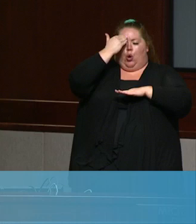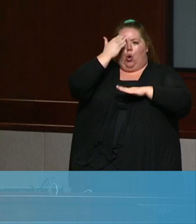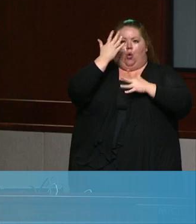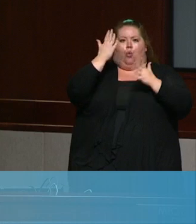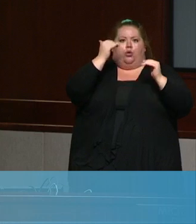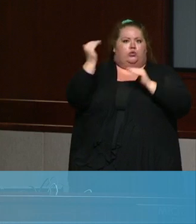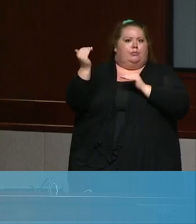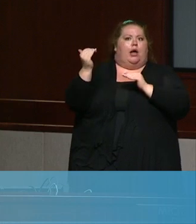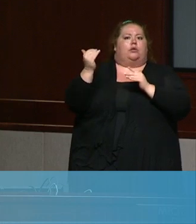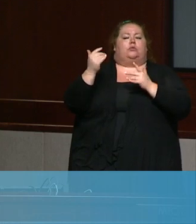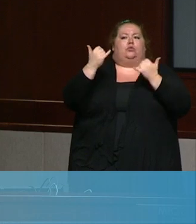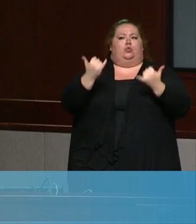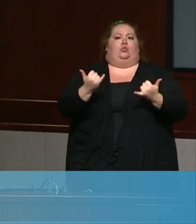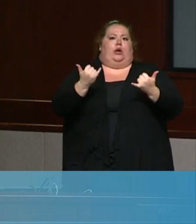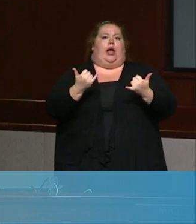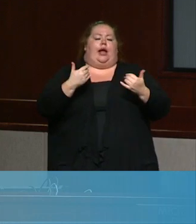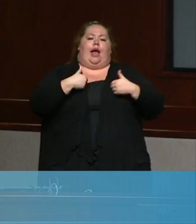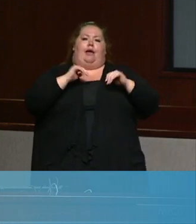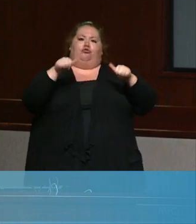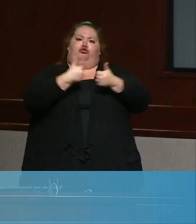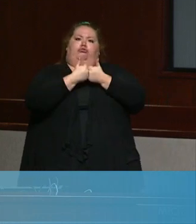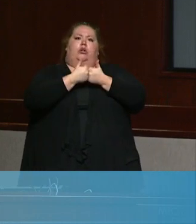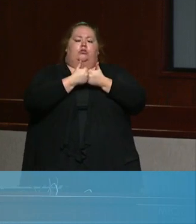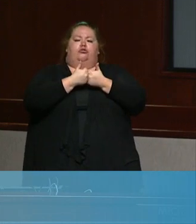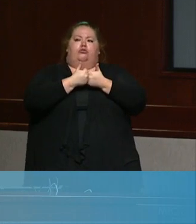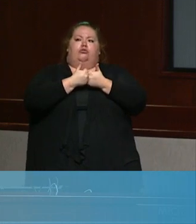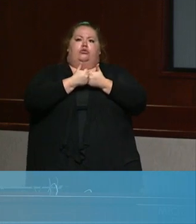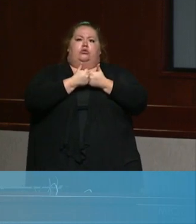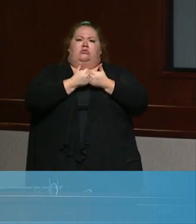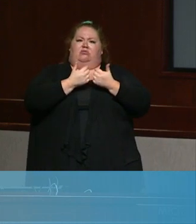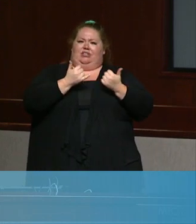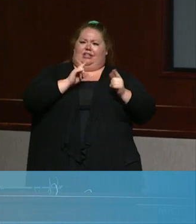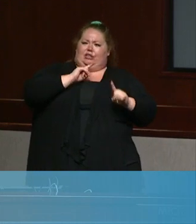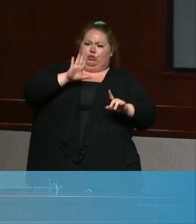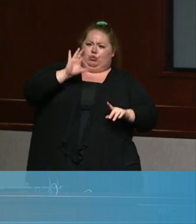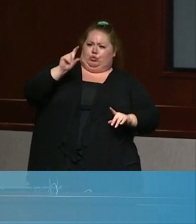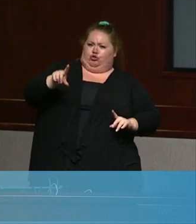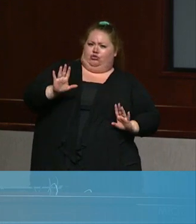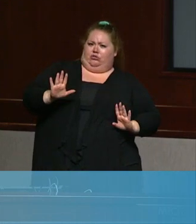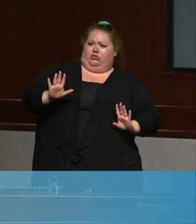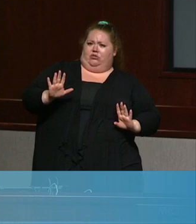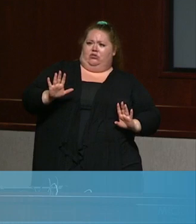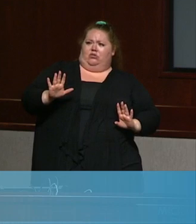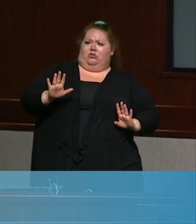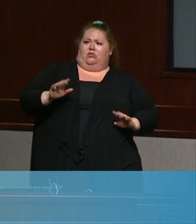ourselves today in a challenging situation. Does that answer your question?